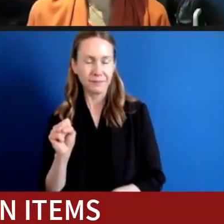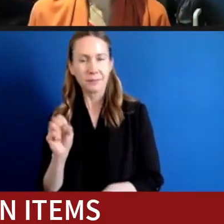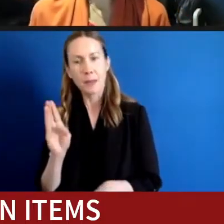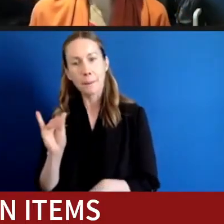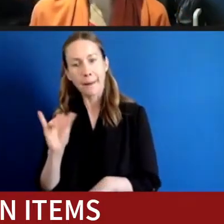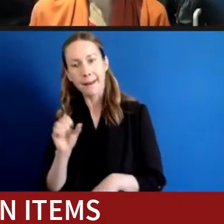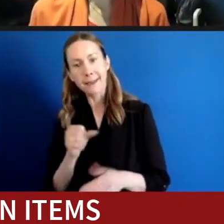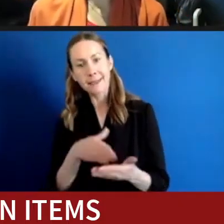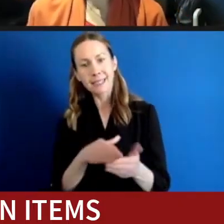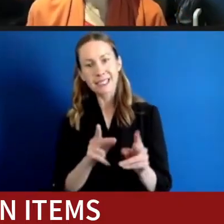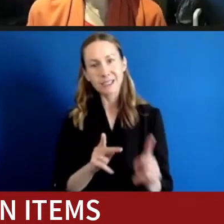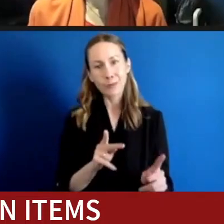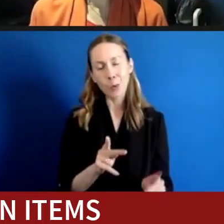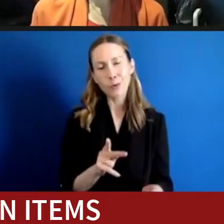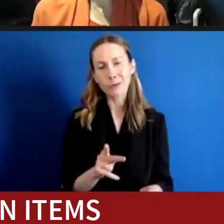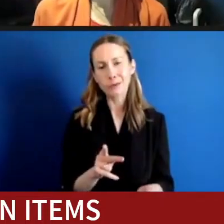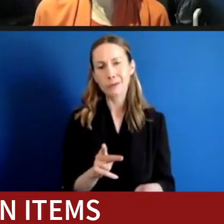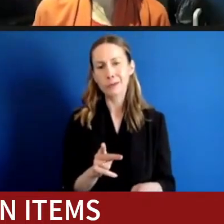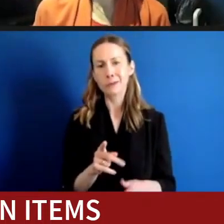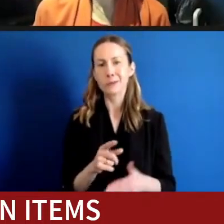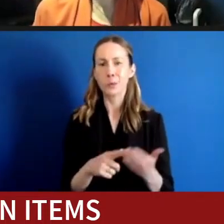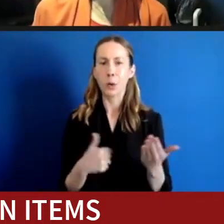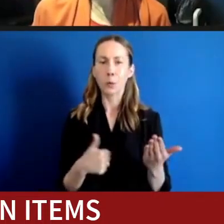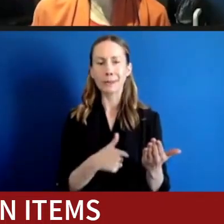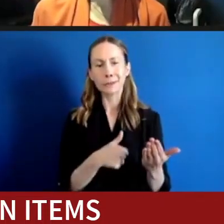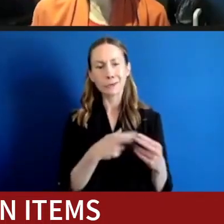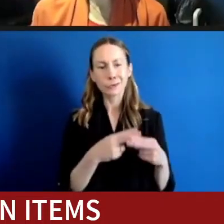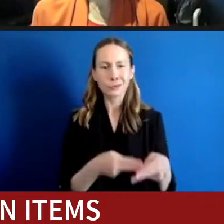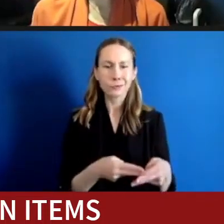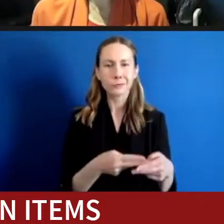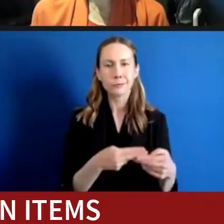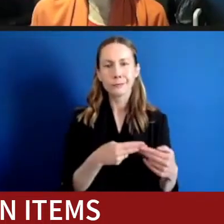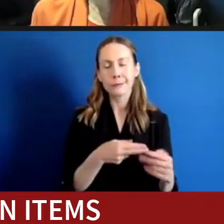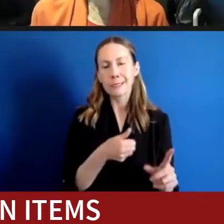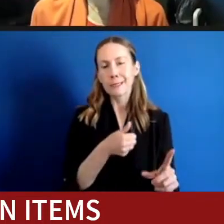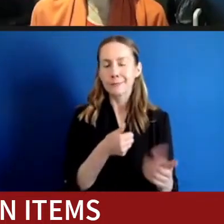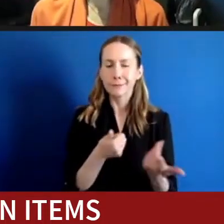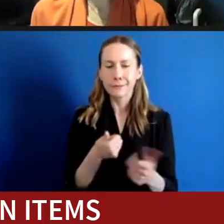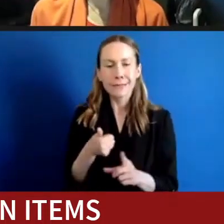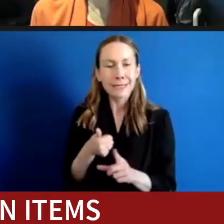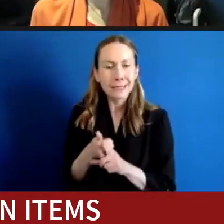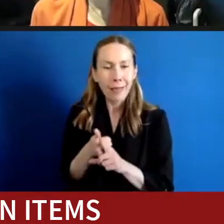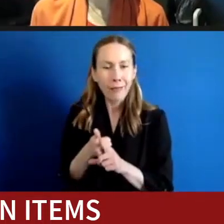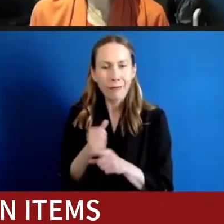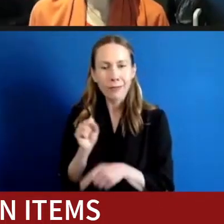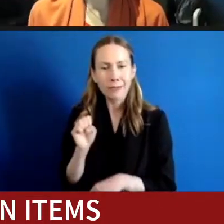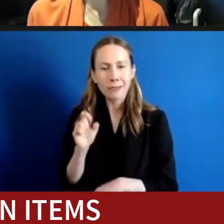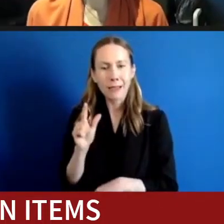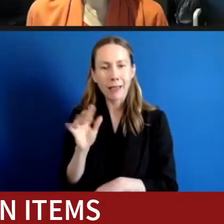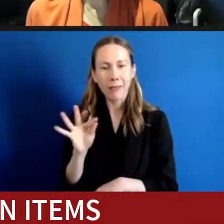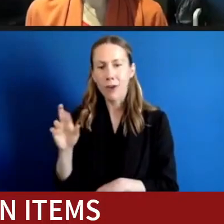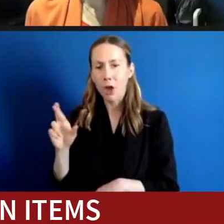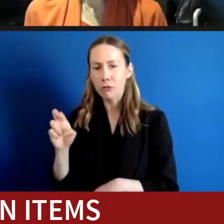what we've been trying to sort of more scientifically call self-relevant research, but most people call me